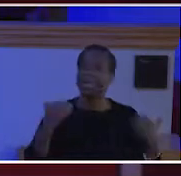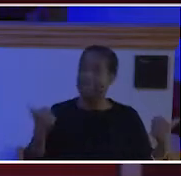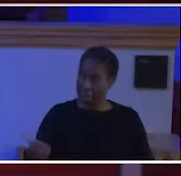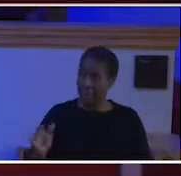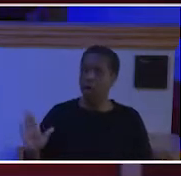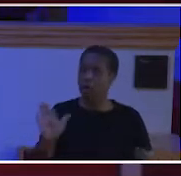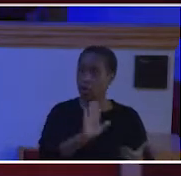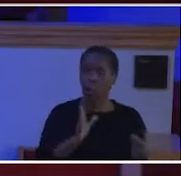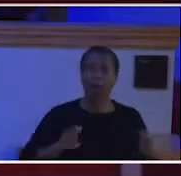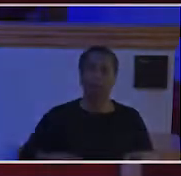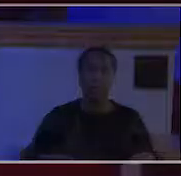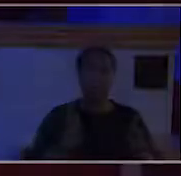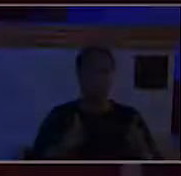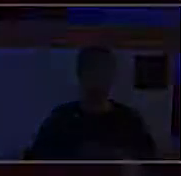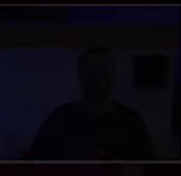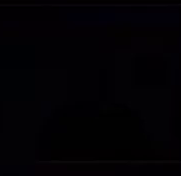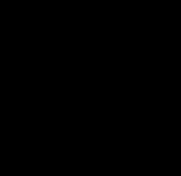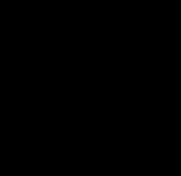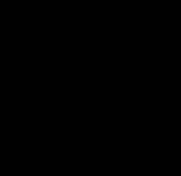your opportunity.